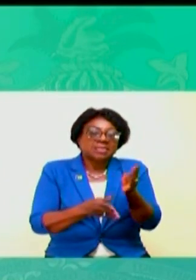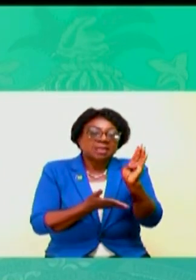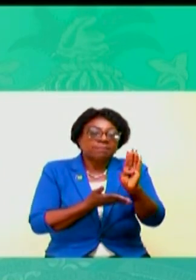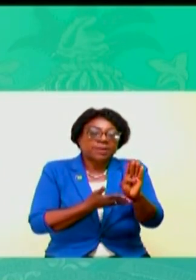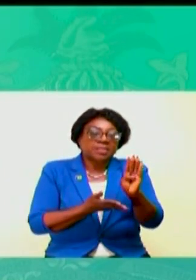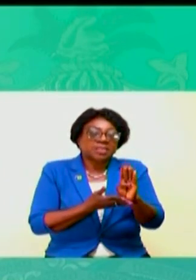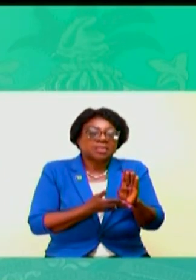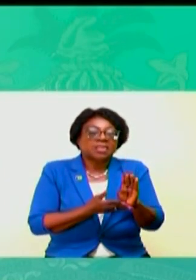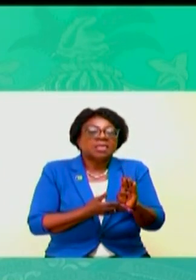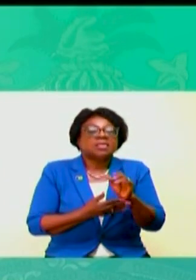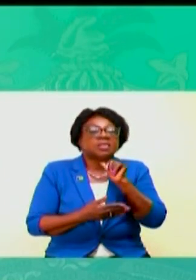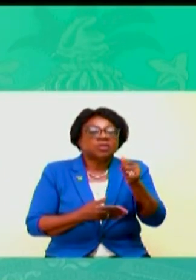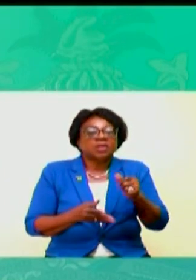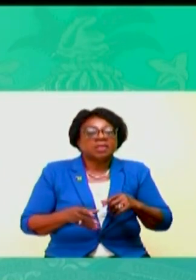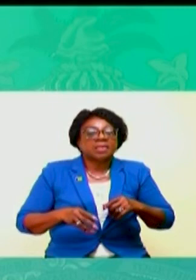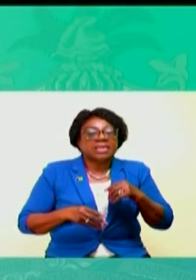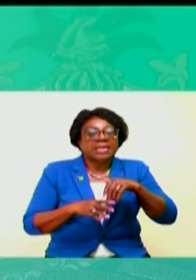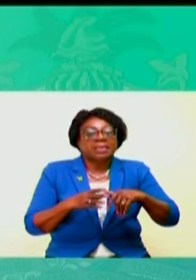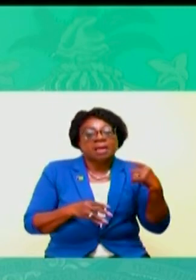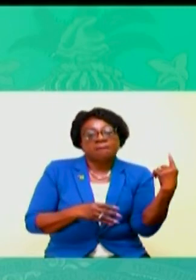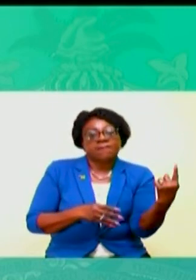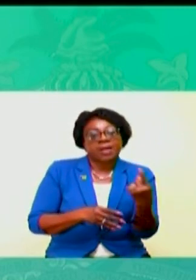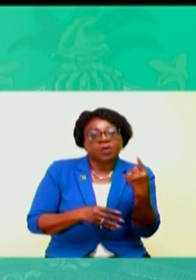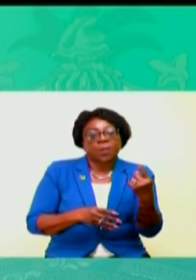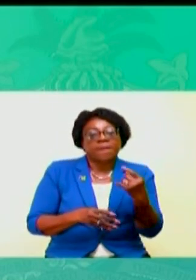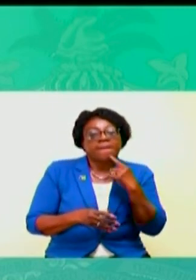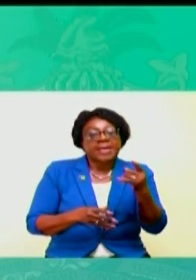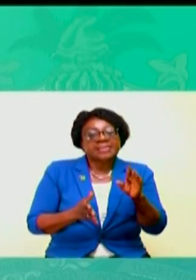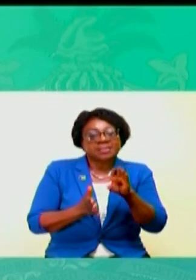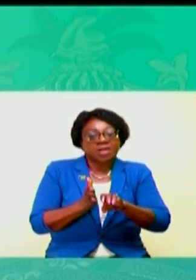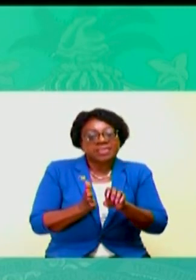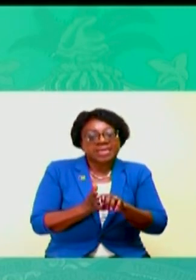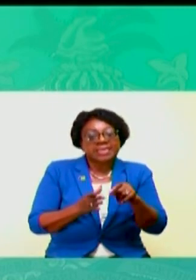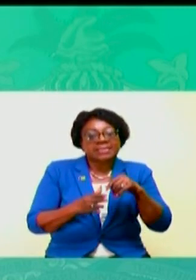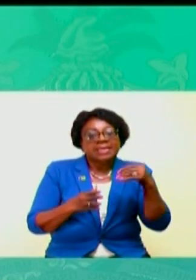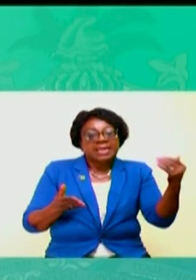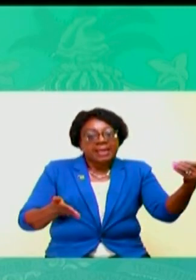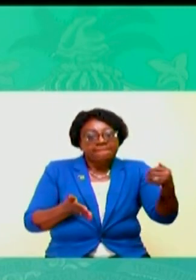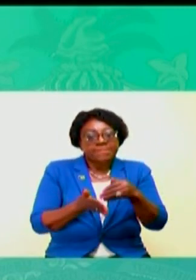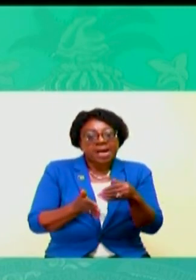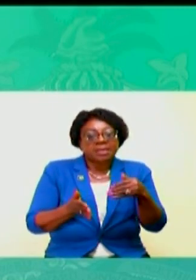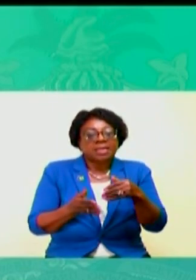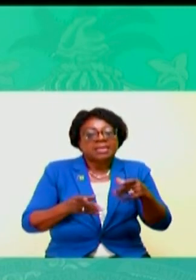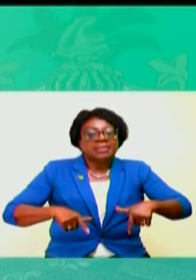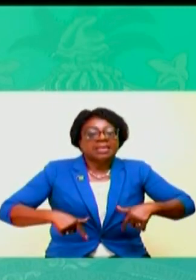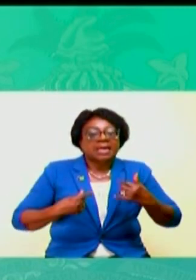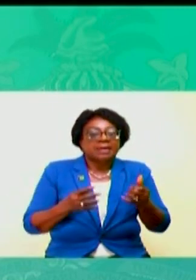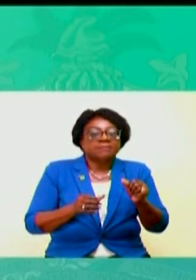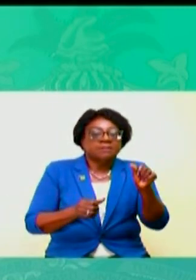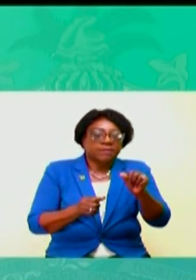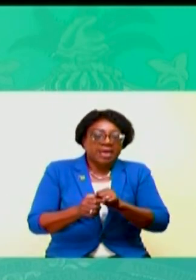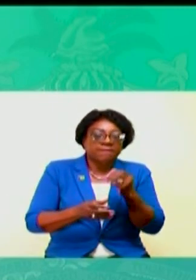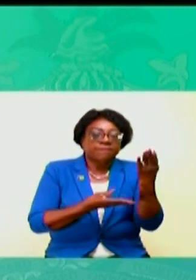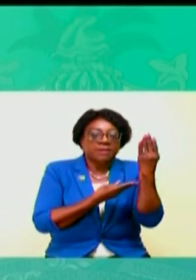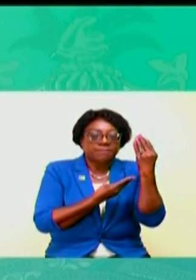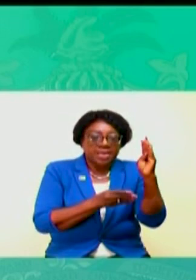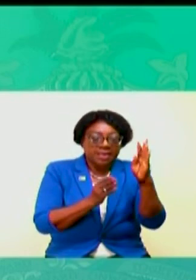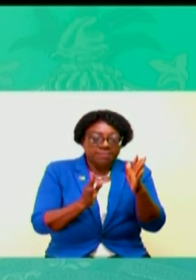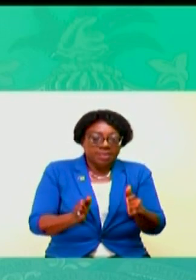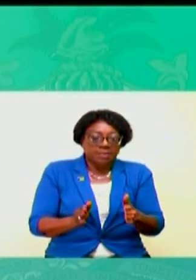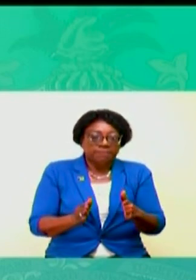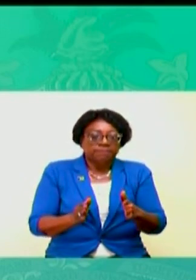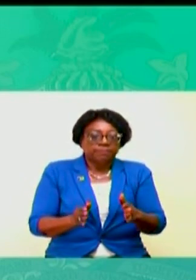not exist in a vacuum. Its contents directly impact the lives of everyone. The Honorable